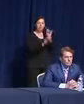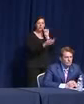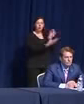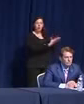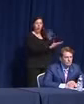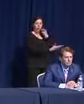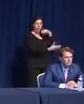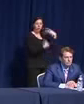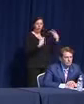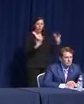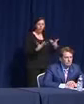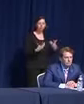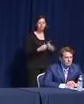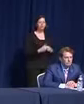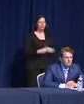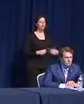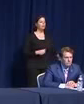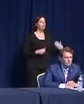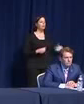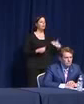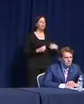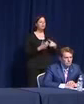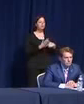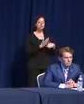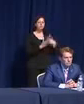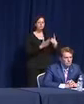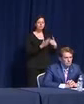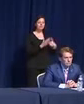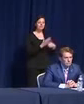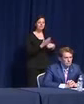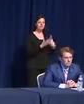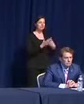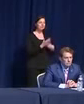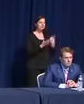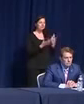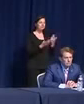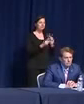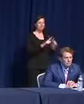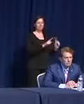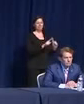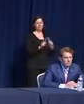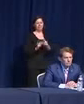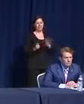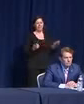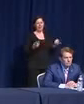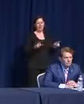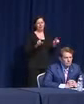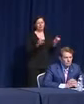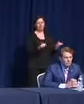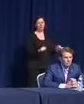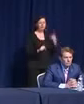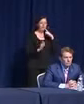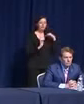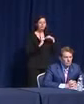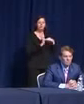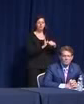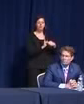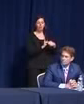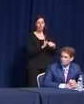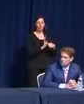that we recognize that sometimes there are different factors that are going on right now. There's the matter of